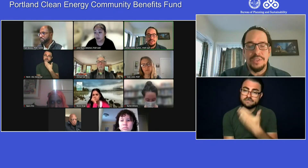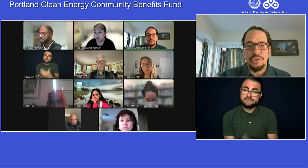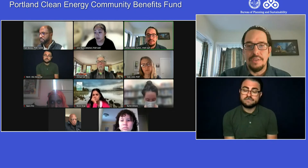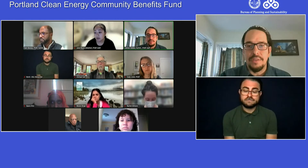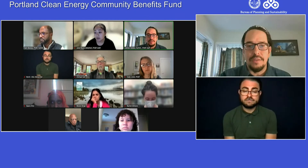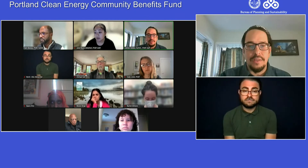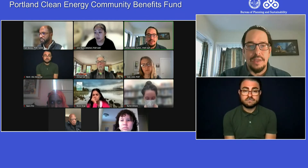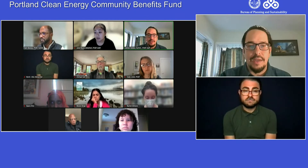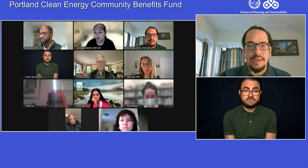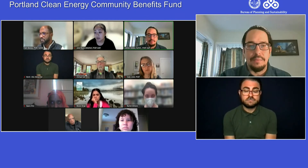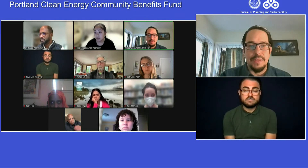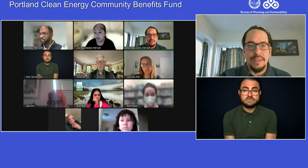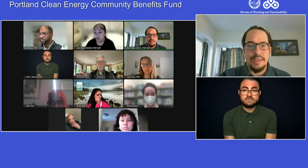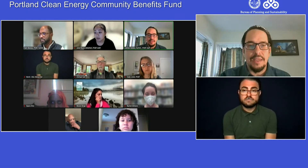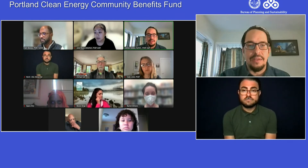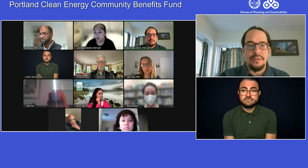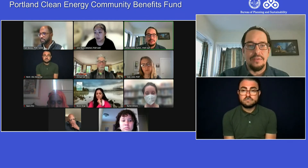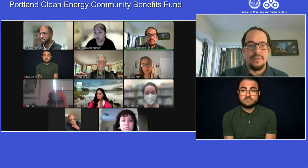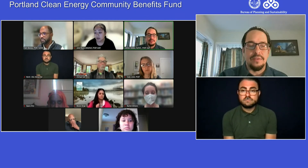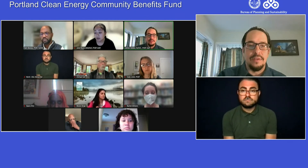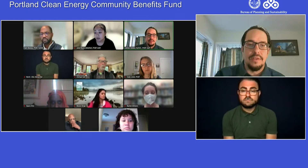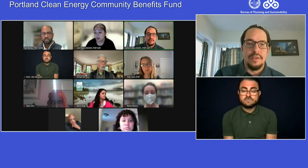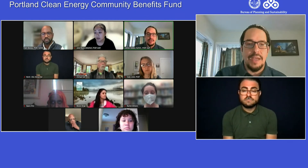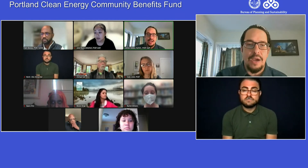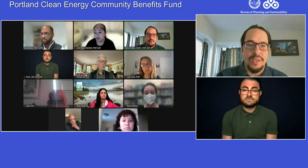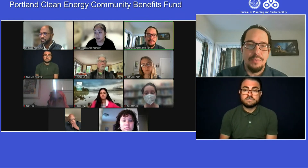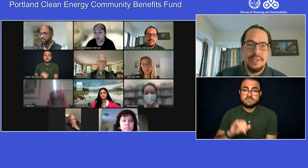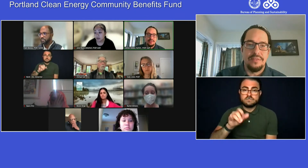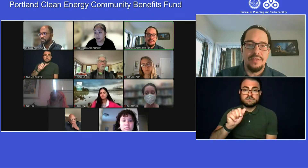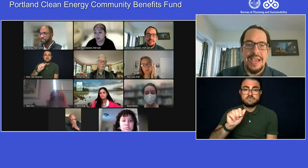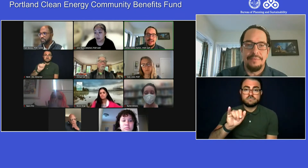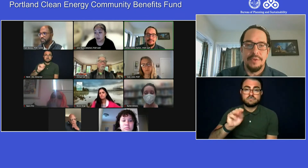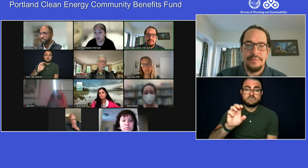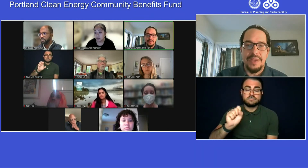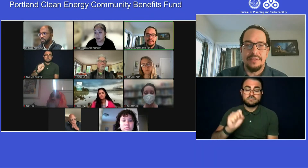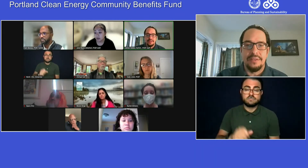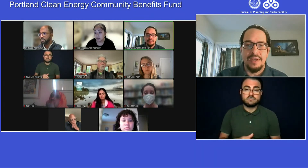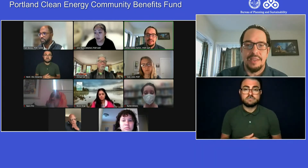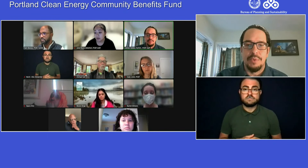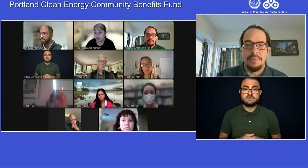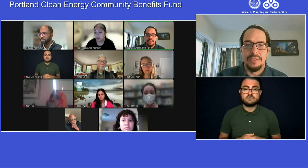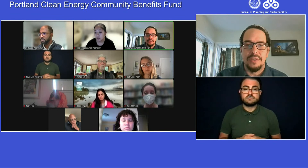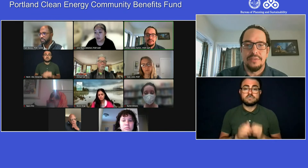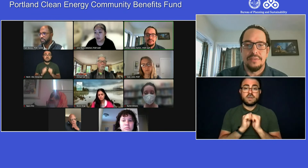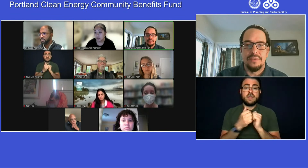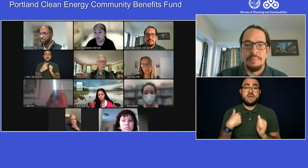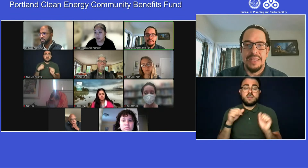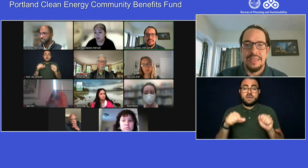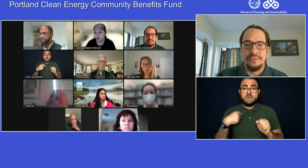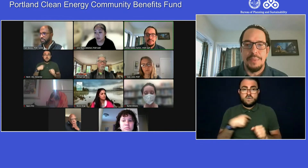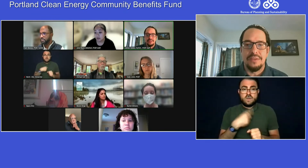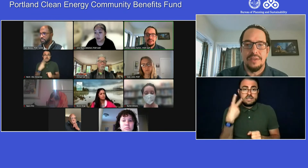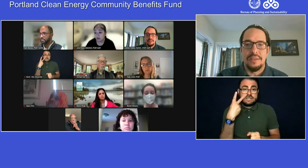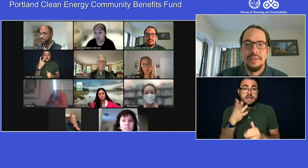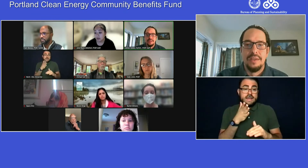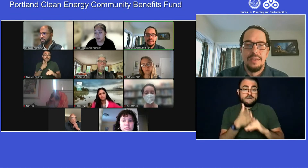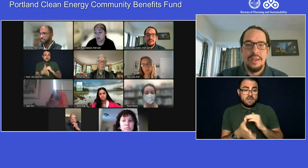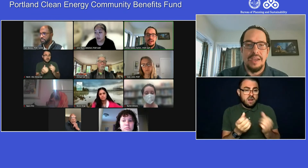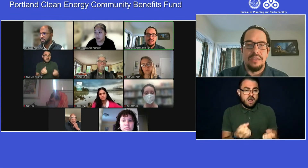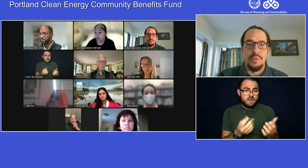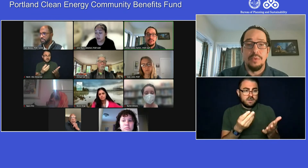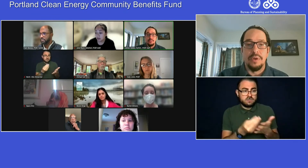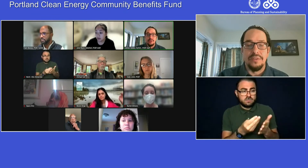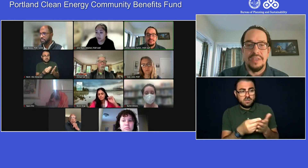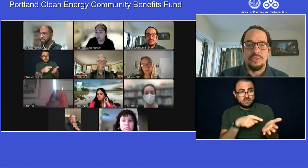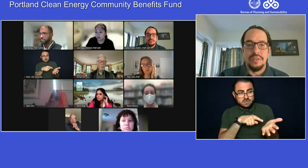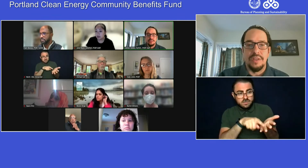Additional question is, how can we see after the fact exactly what projects the money gets spent on,